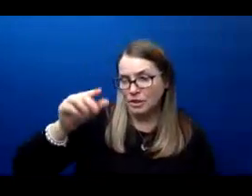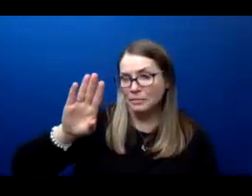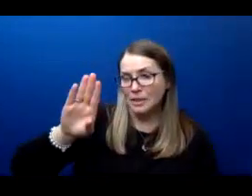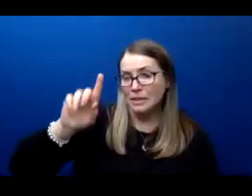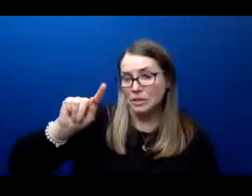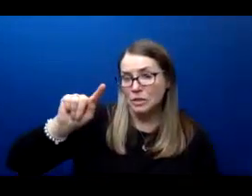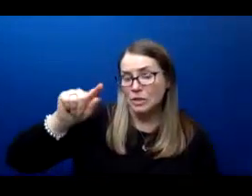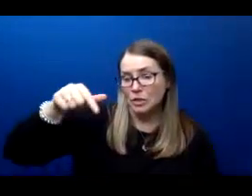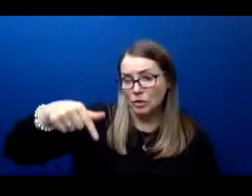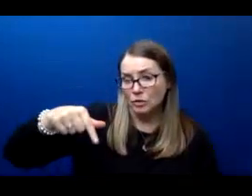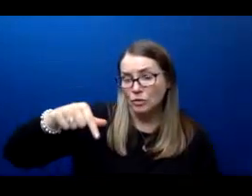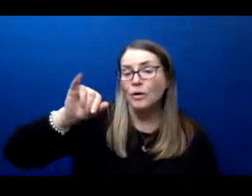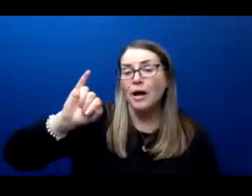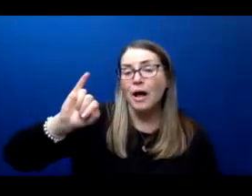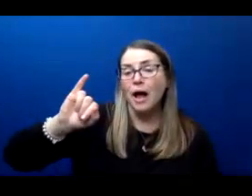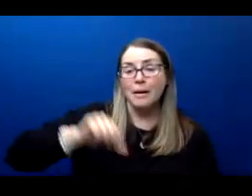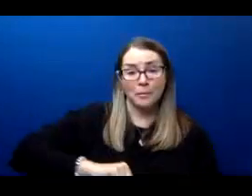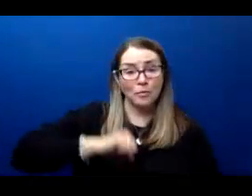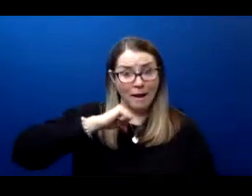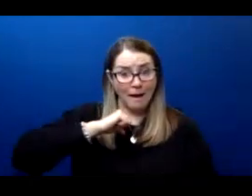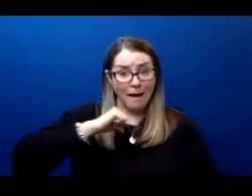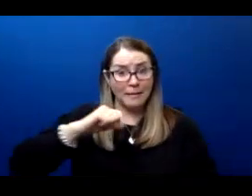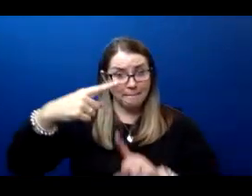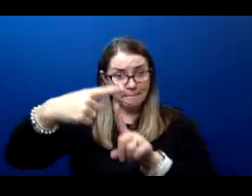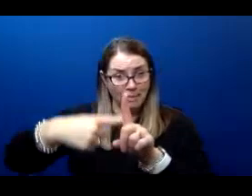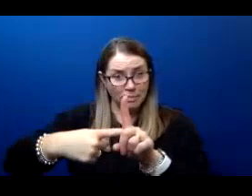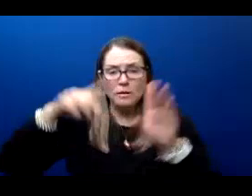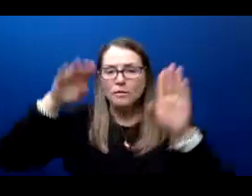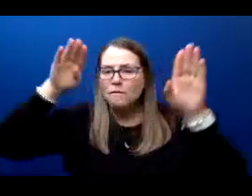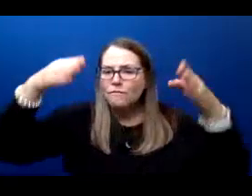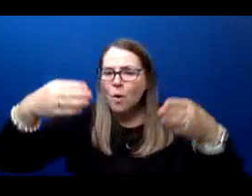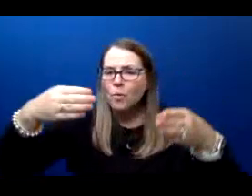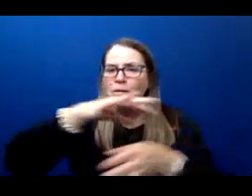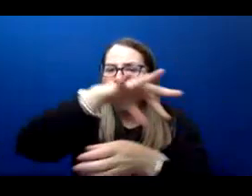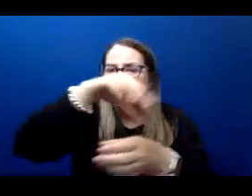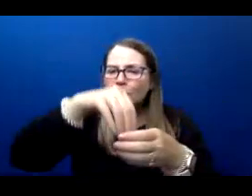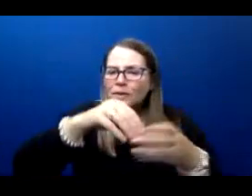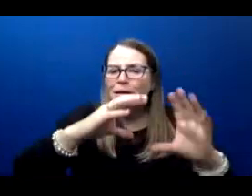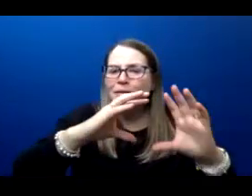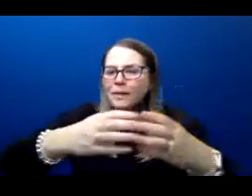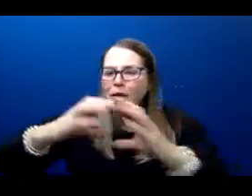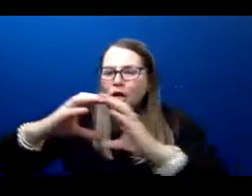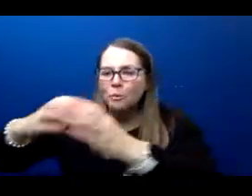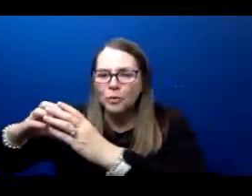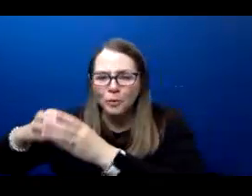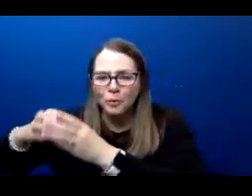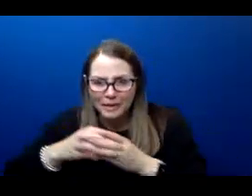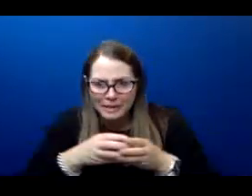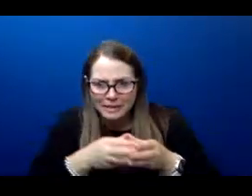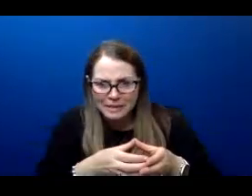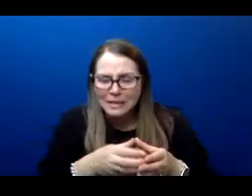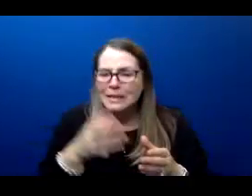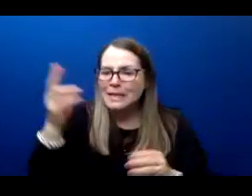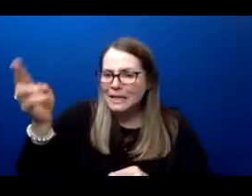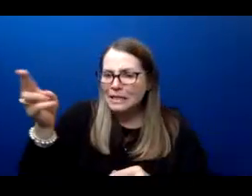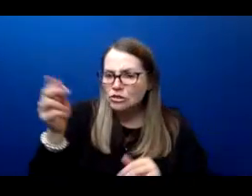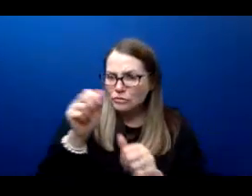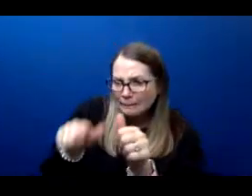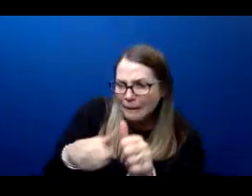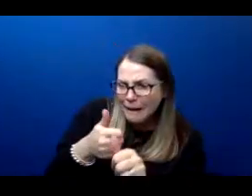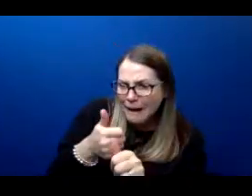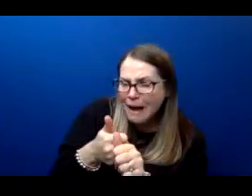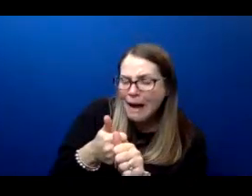Month. So this is a month to celebrate folks that are within these communities, the history that's behind these communities, and also